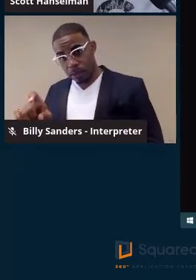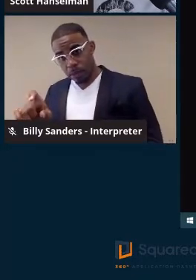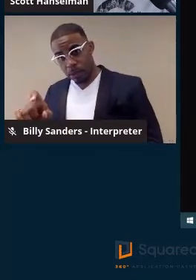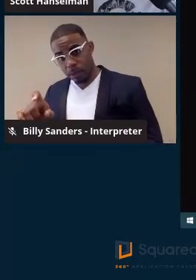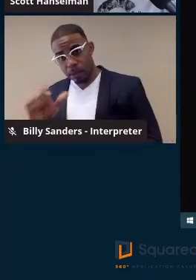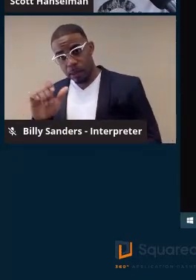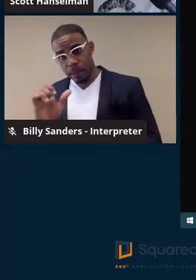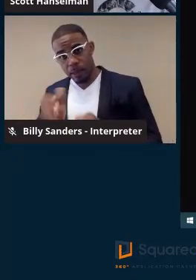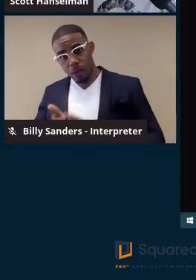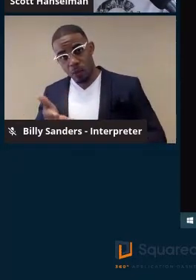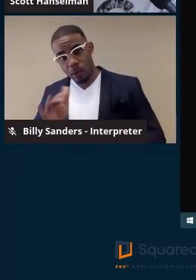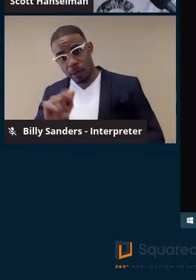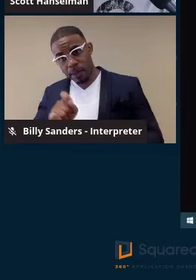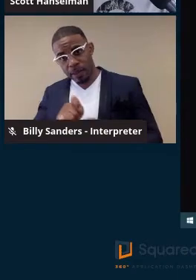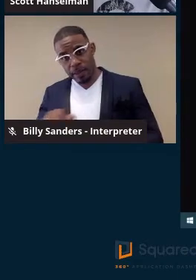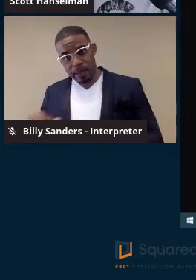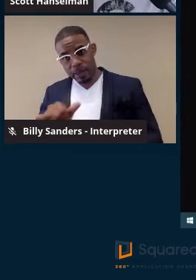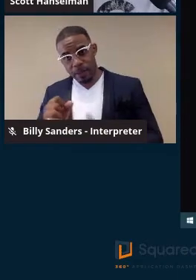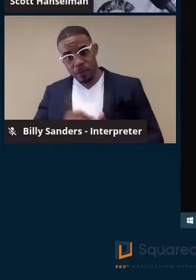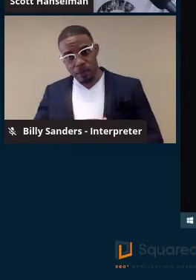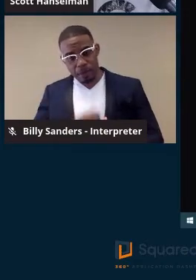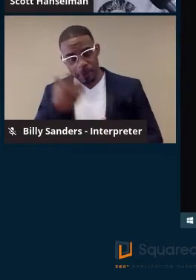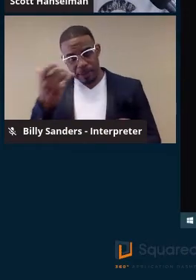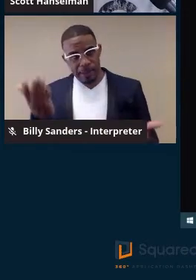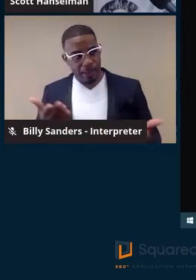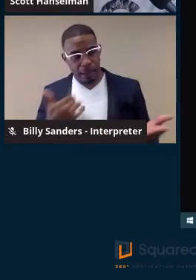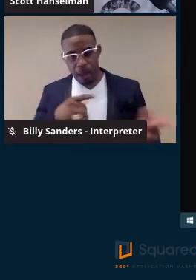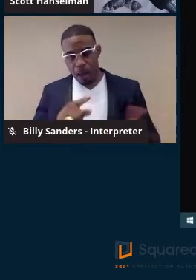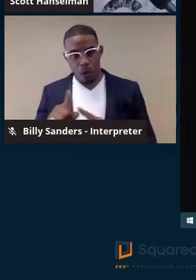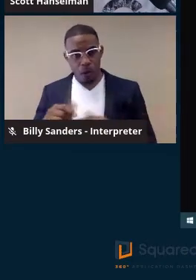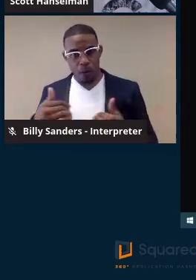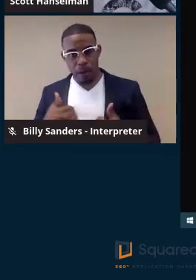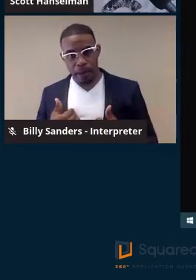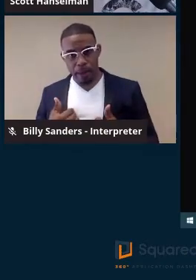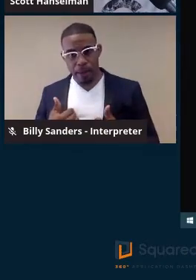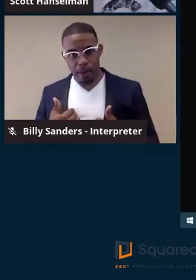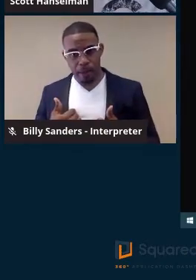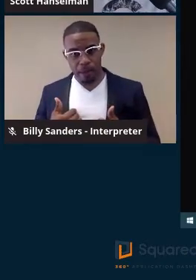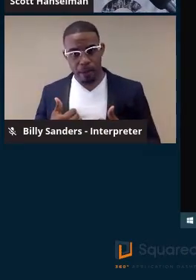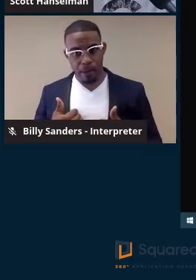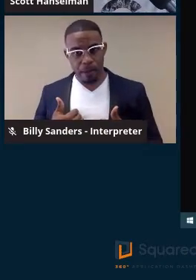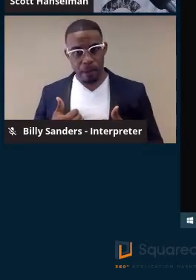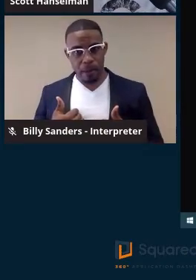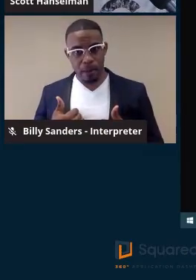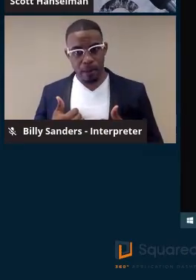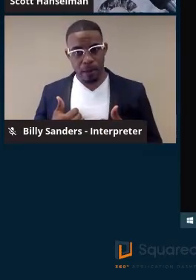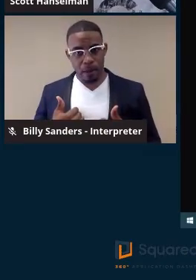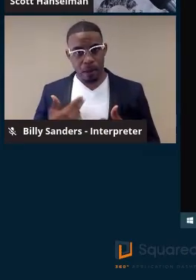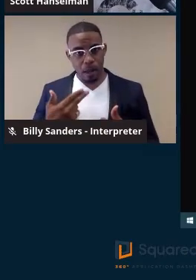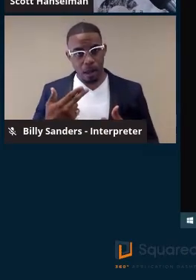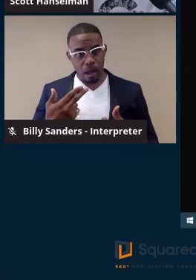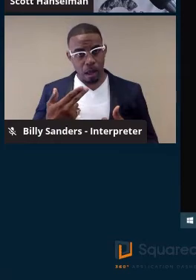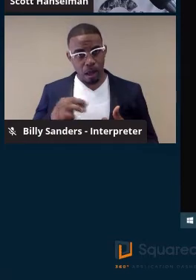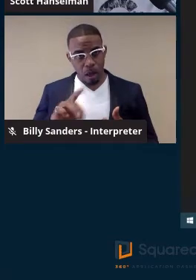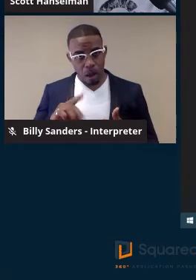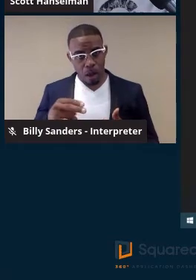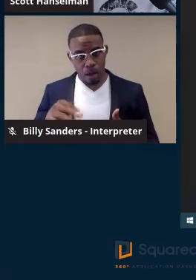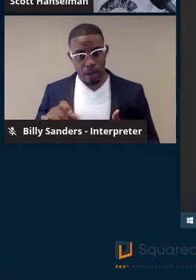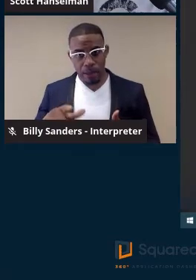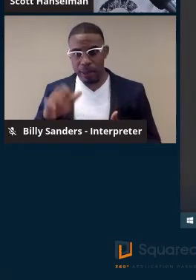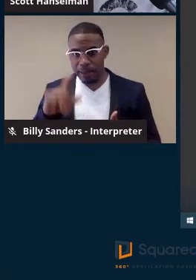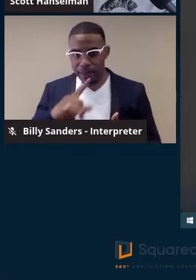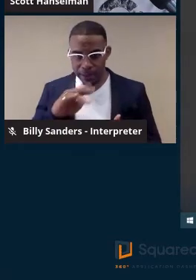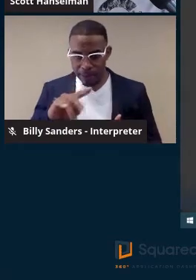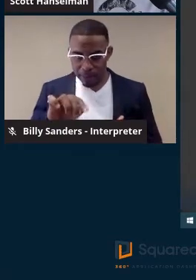and I could run that exact same script because here I also have PowerShell. So this is